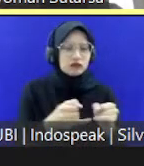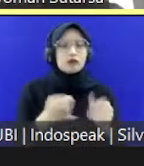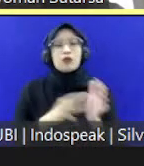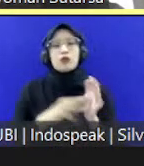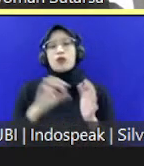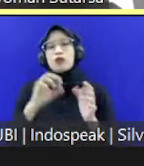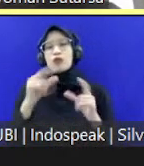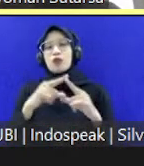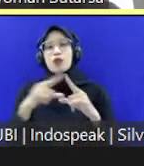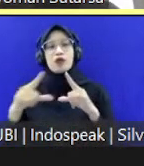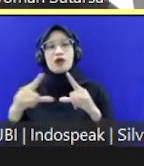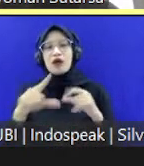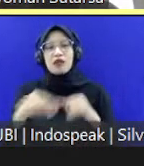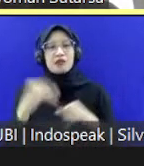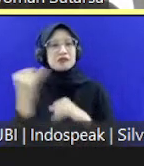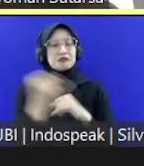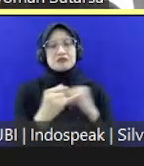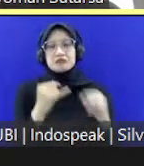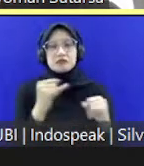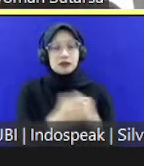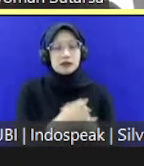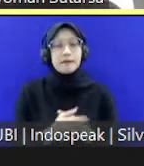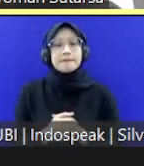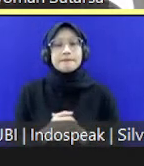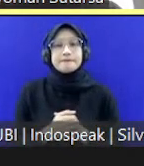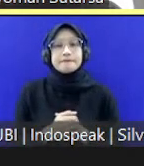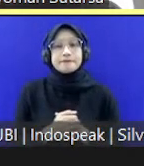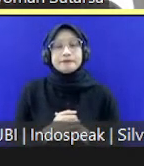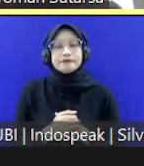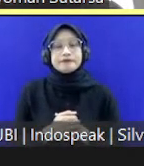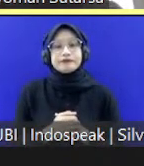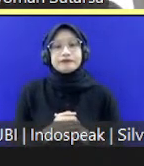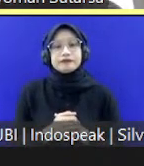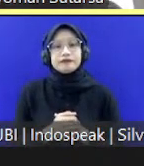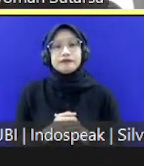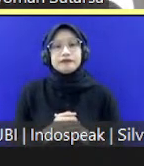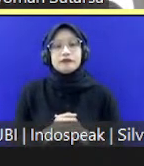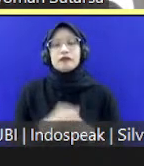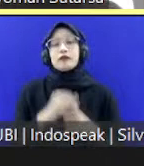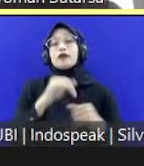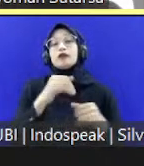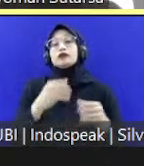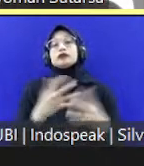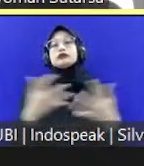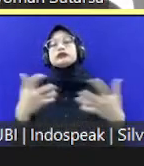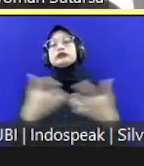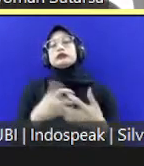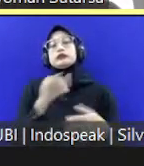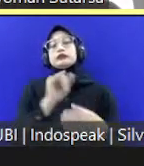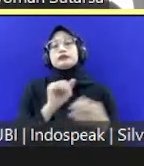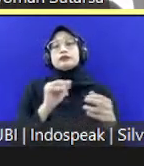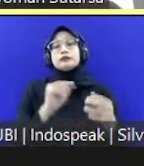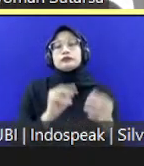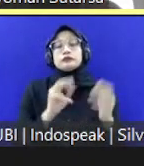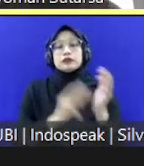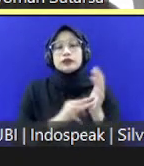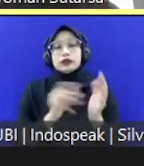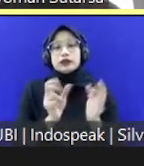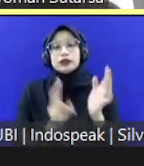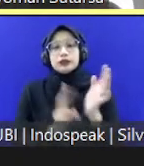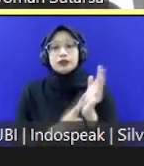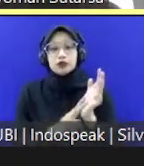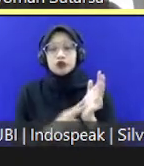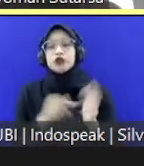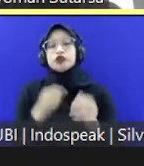a few weeks after her first diagnosis. However, her immune system was too weak to initiate HIV treatment, 18